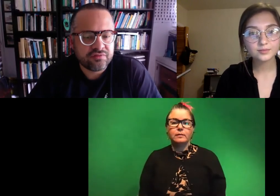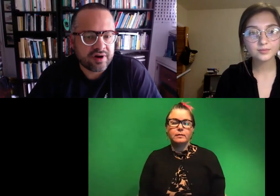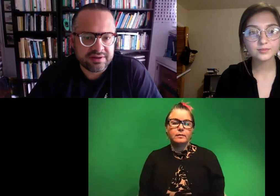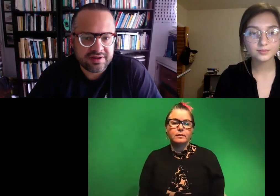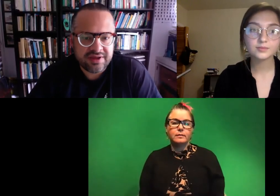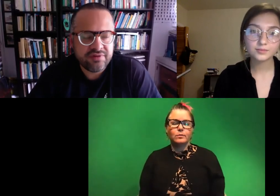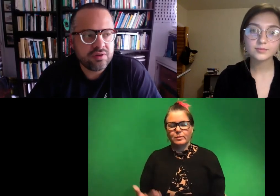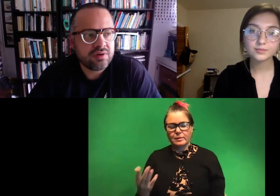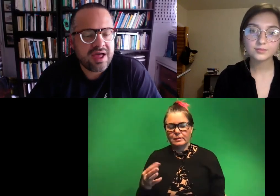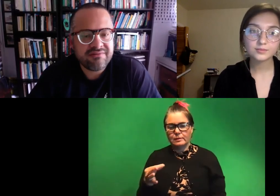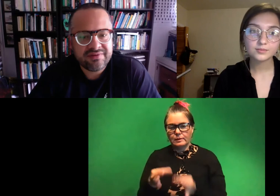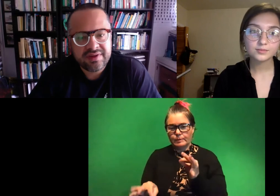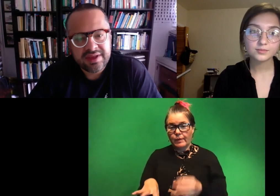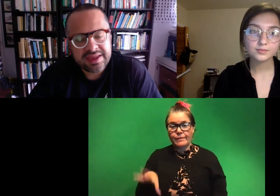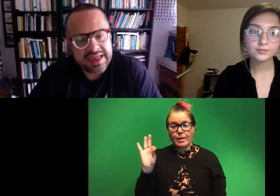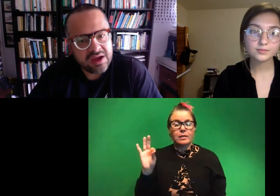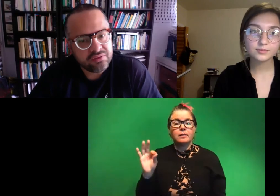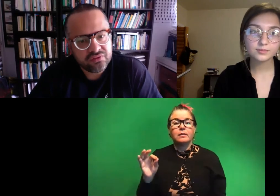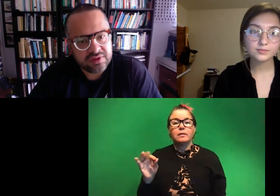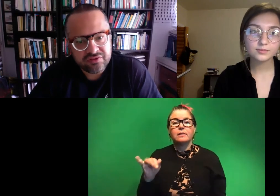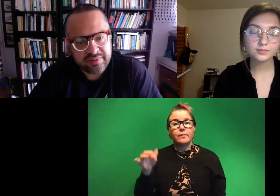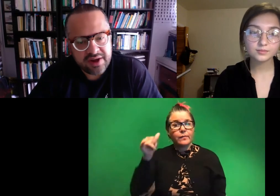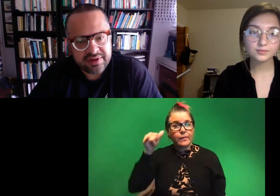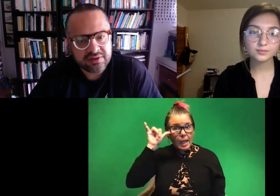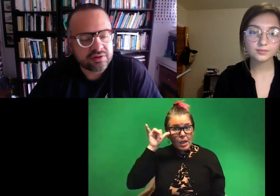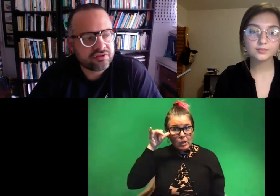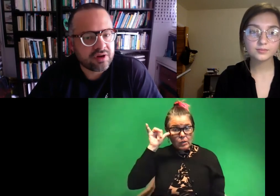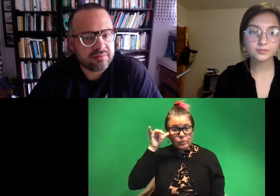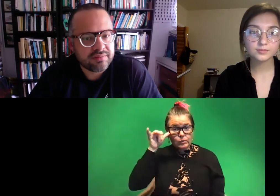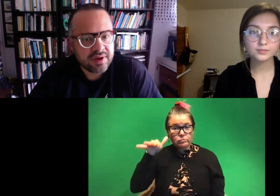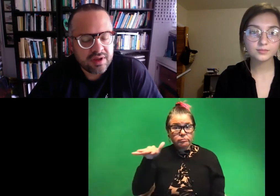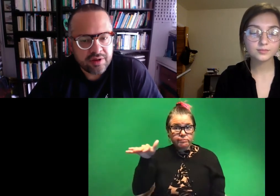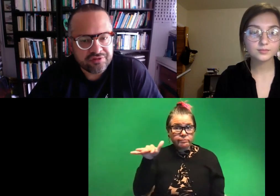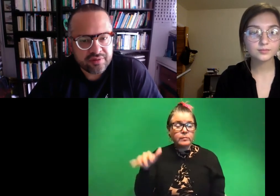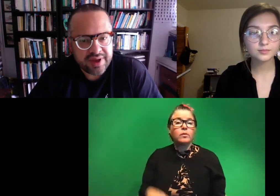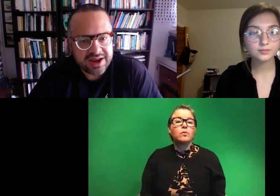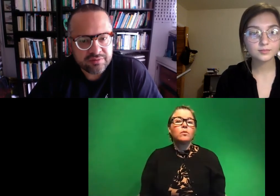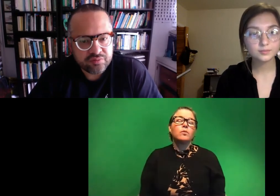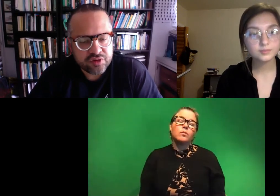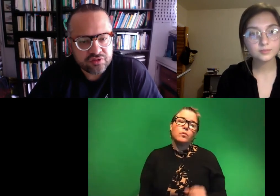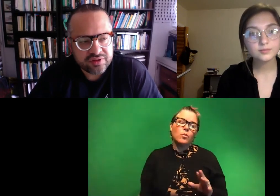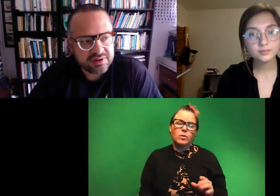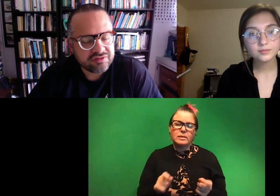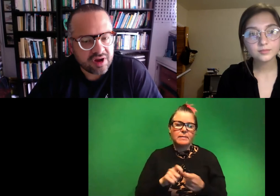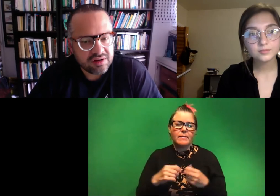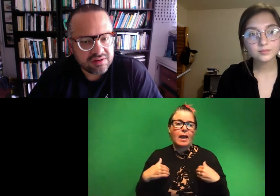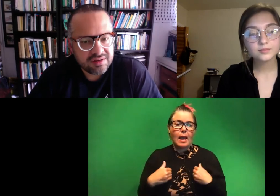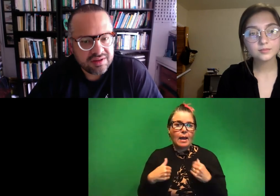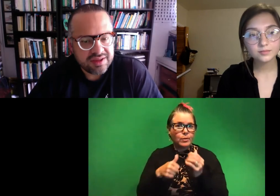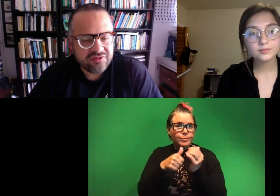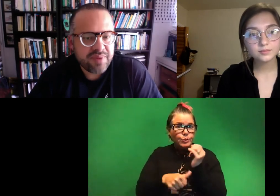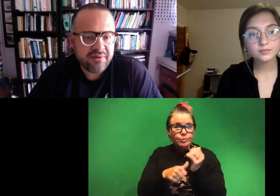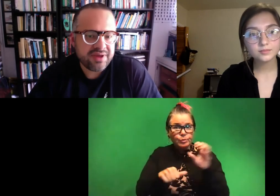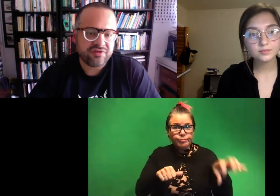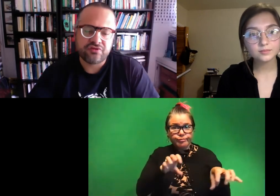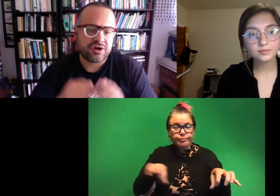to find. If you have cows in some area or some of some animals producing dung,